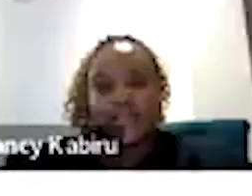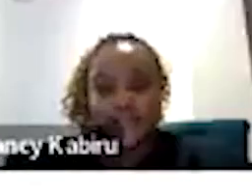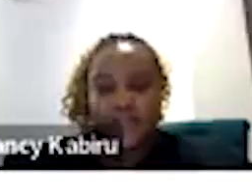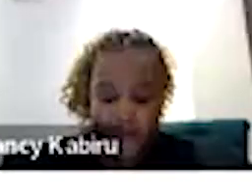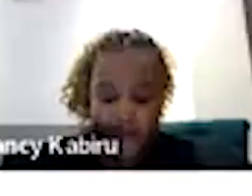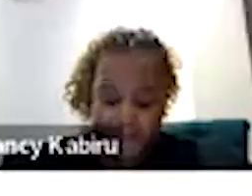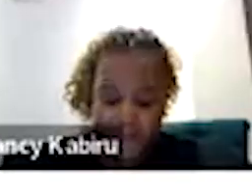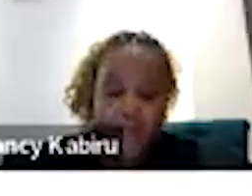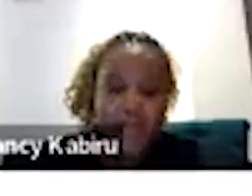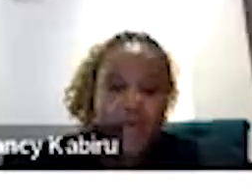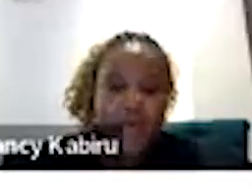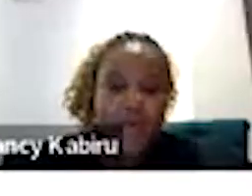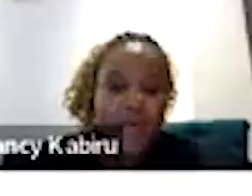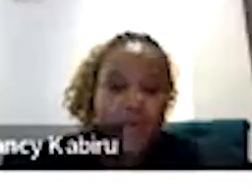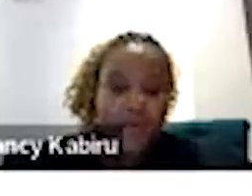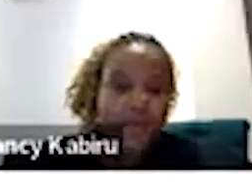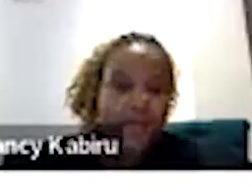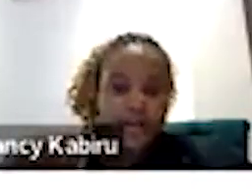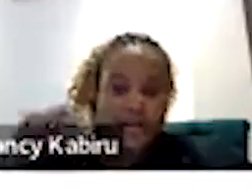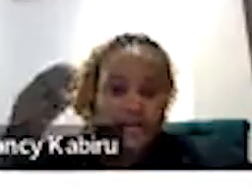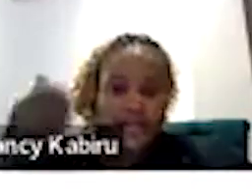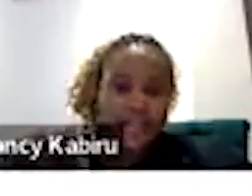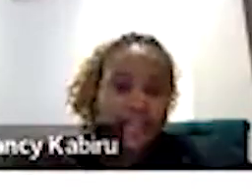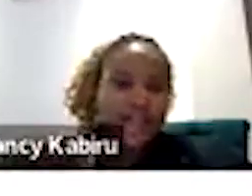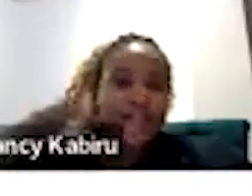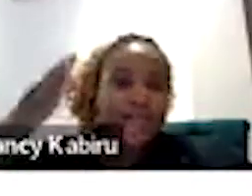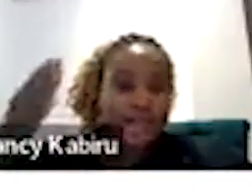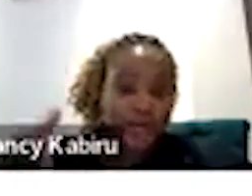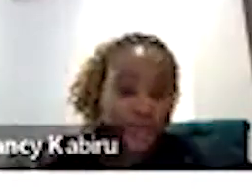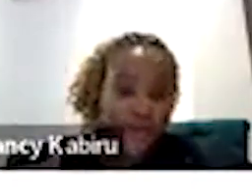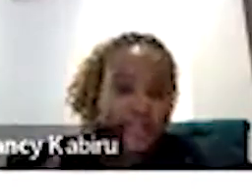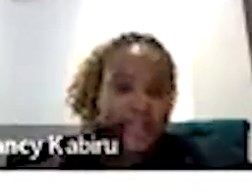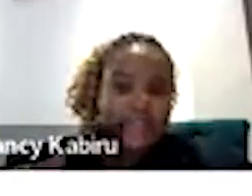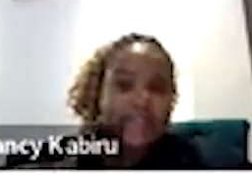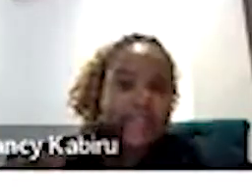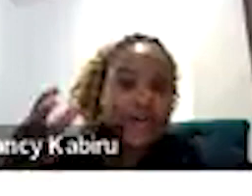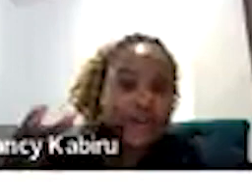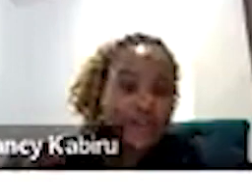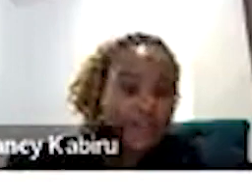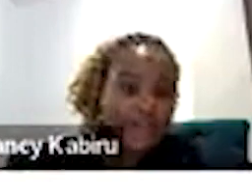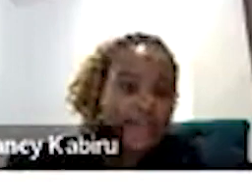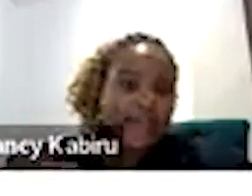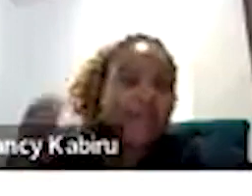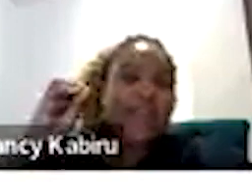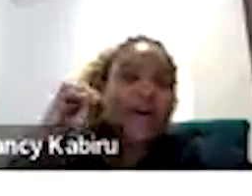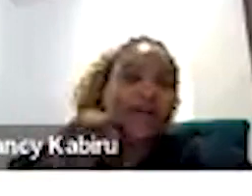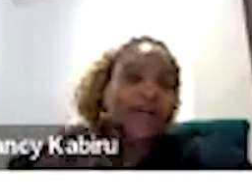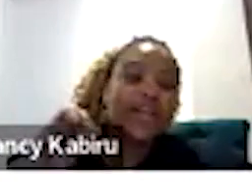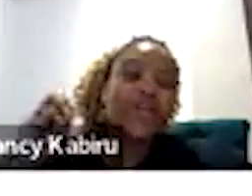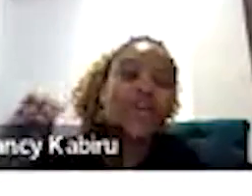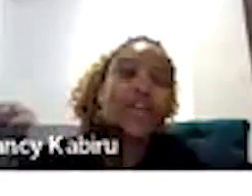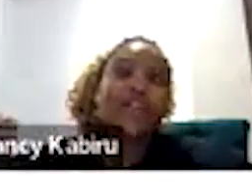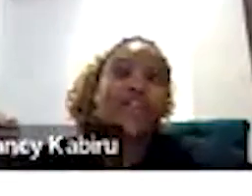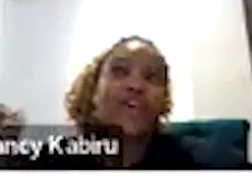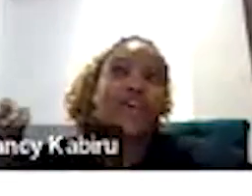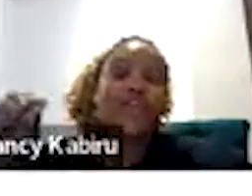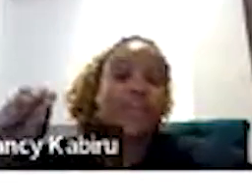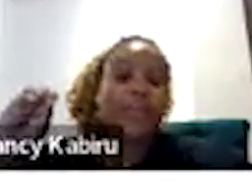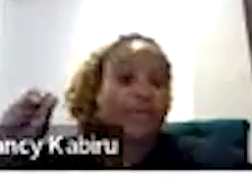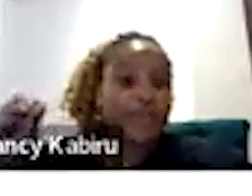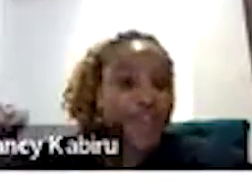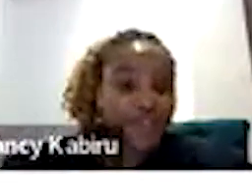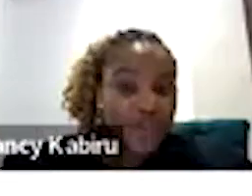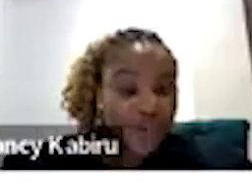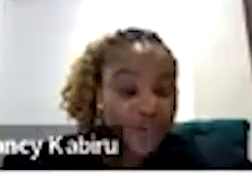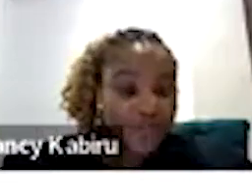All right, super. So as I said, it's possible to exist in all this, and without the knowledge